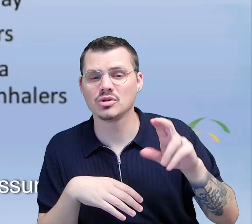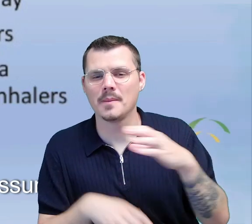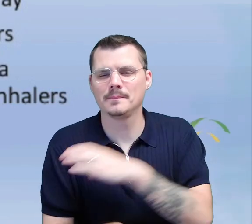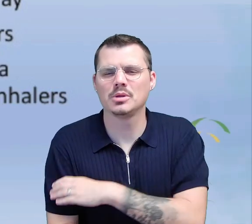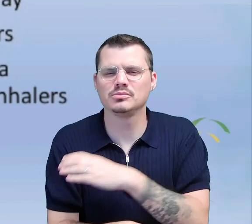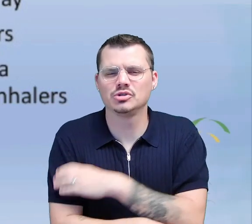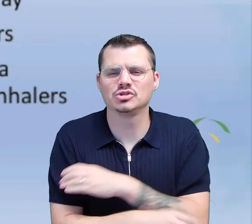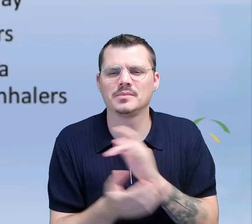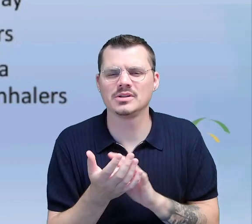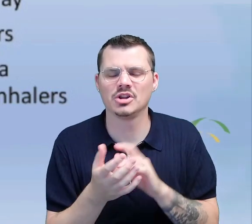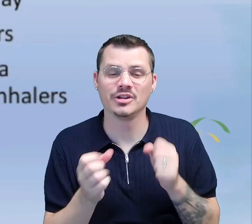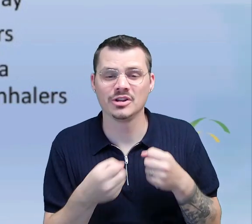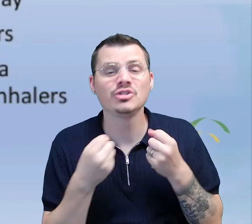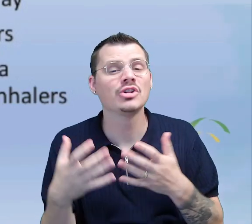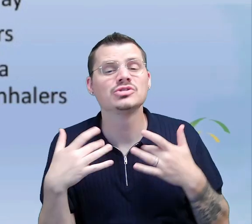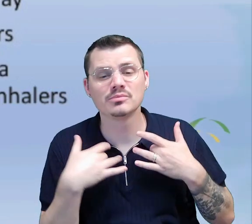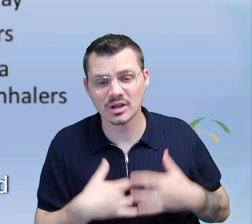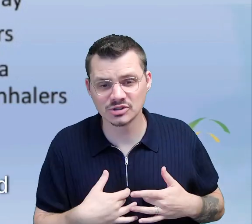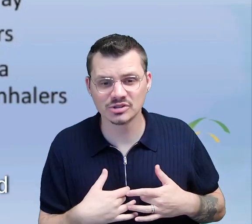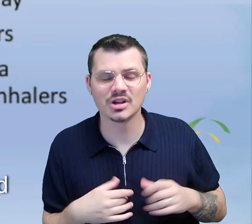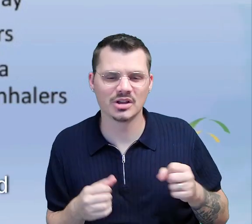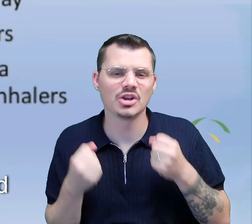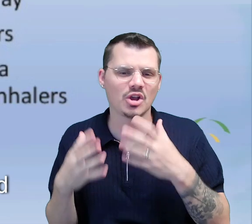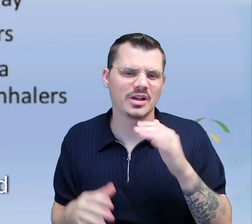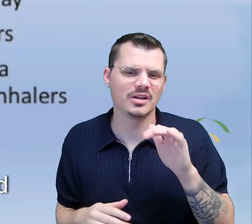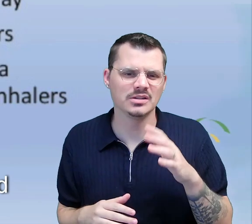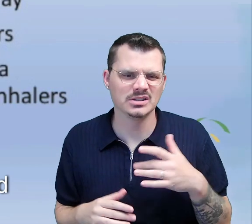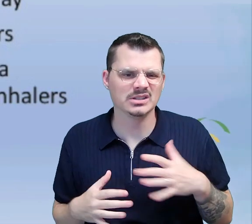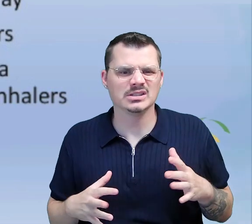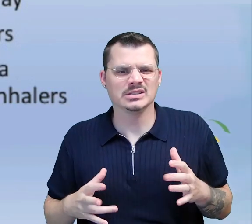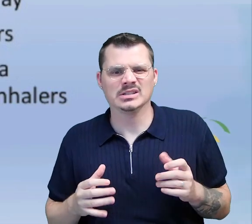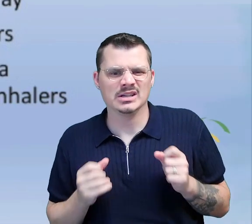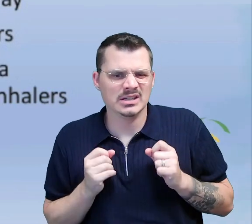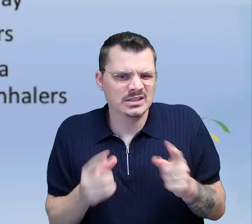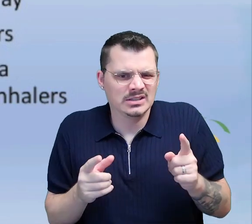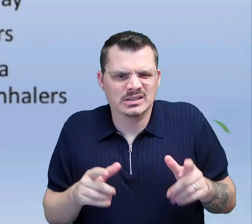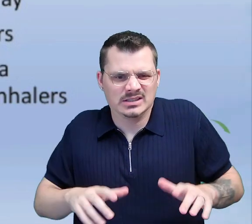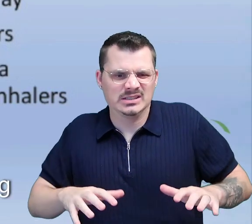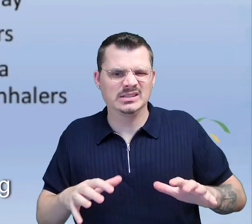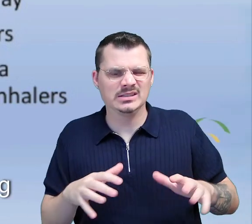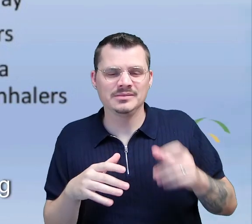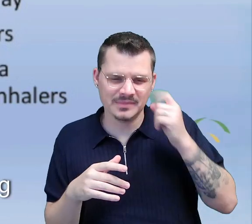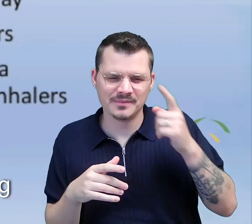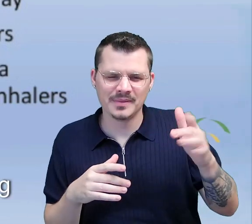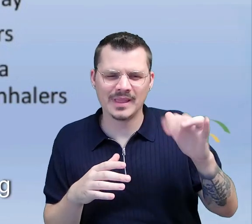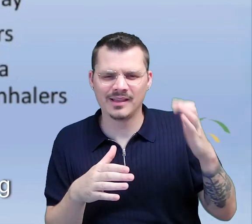of blood pressure medicine. They can cause depression. They can also cause irritability and aggression and agitation